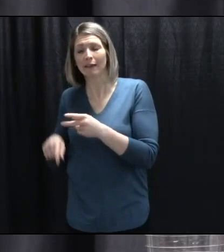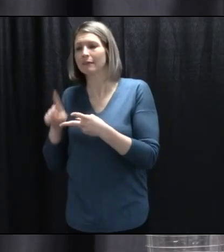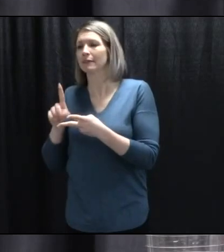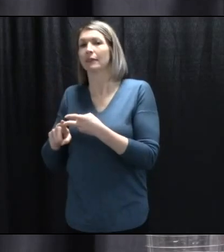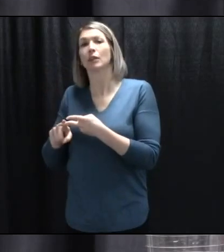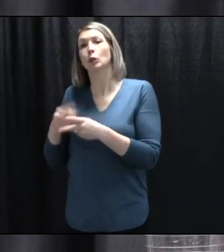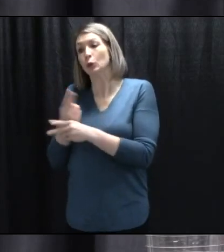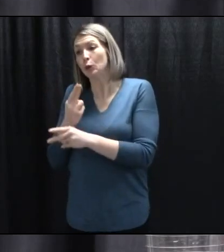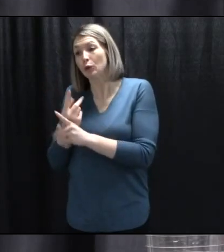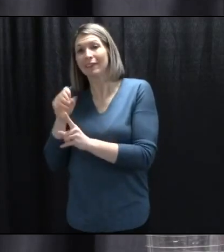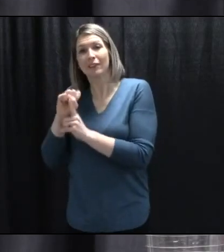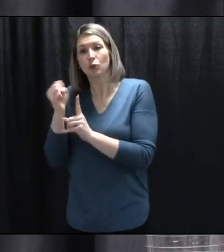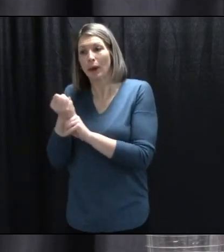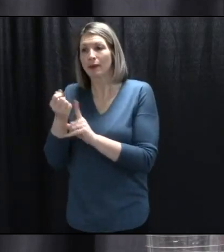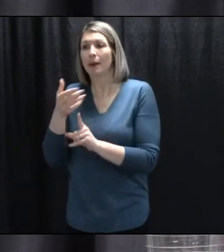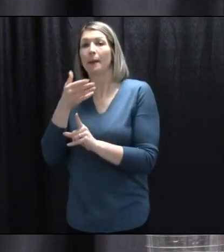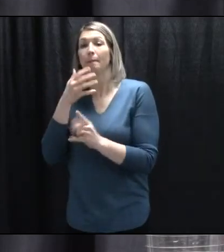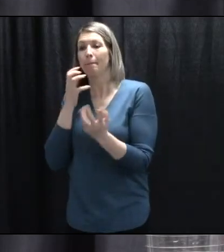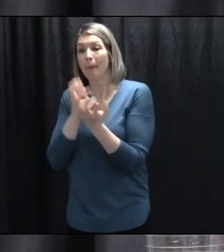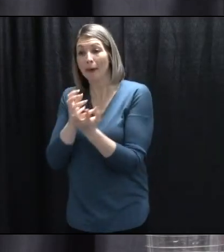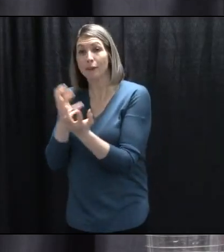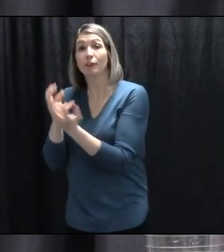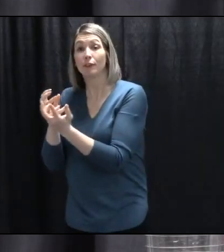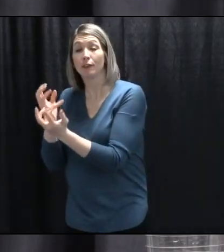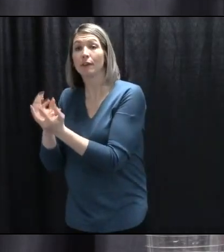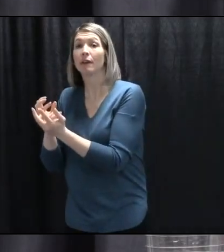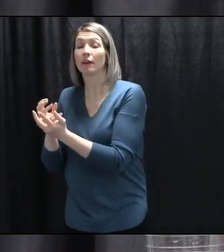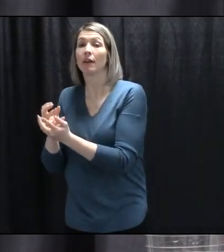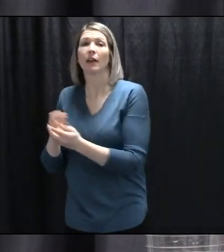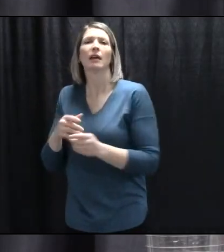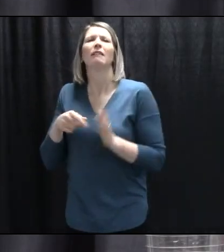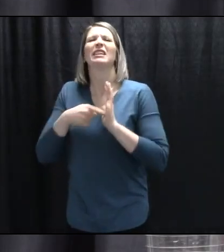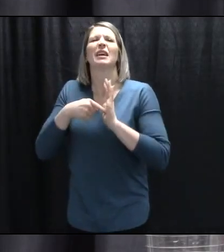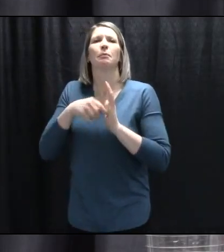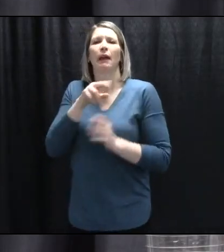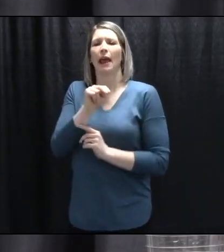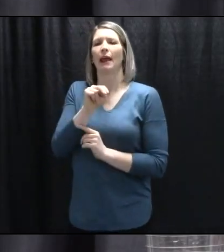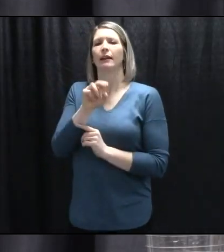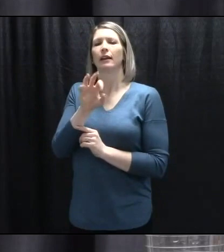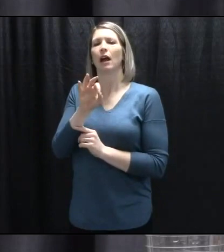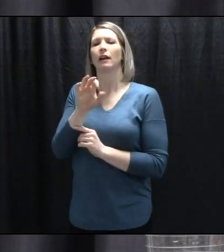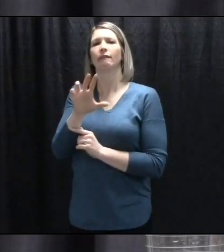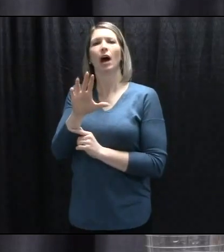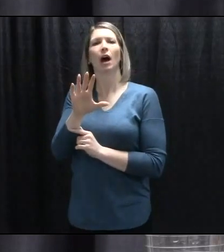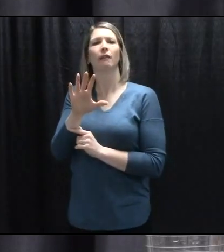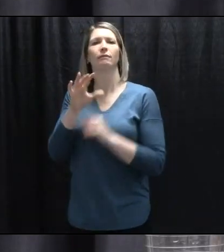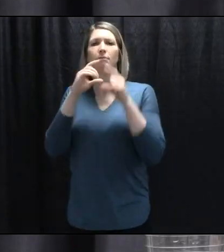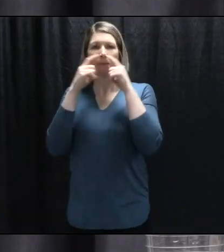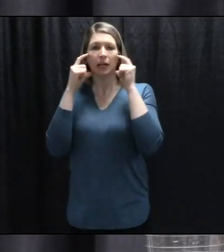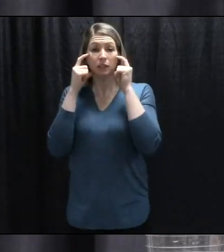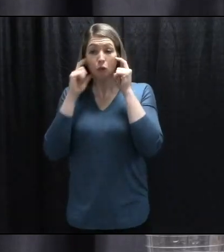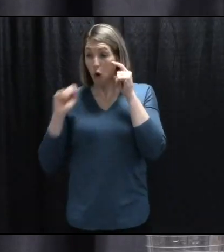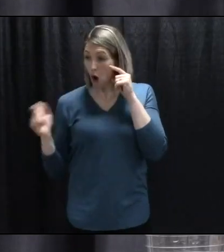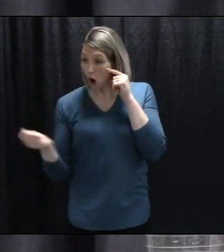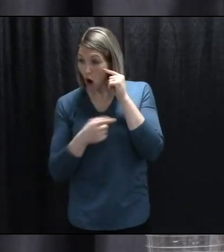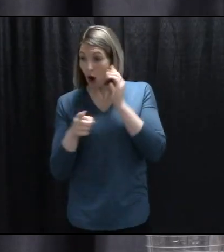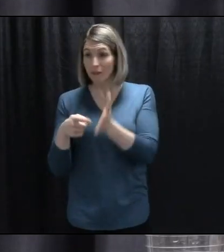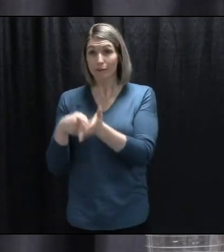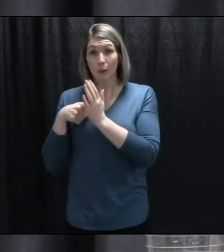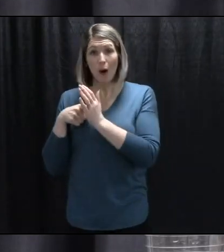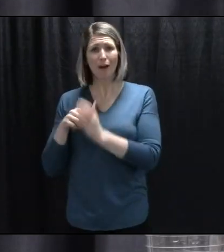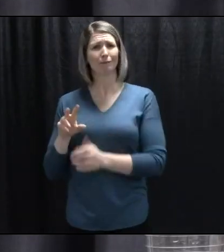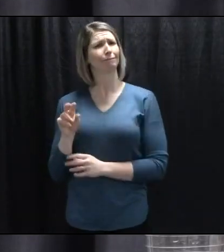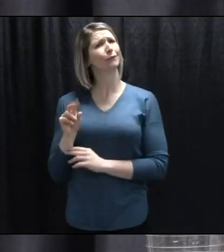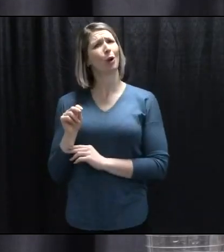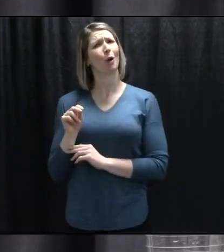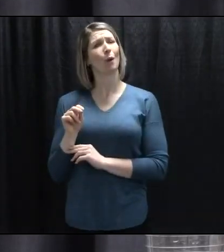different circumstances. Not everybody needs, for example, an N95 mask. On certain circumstances, a surgical mask